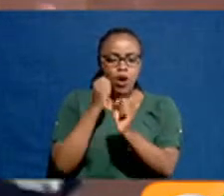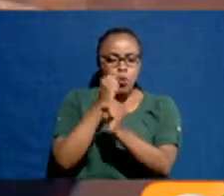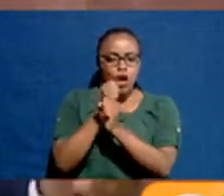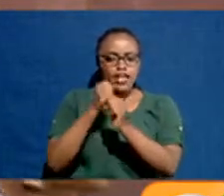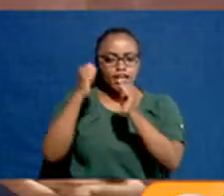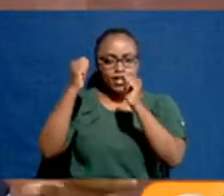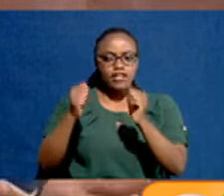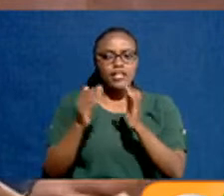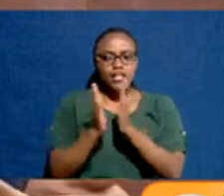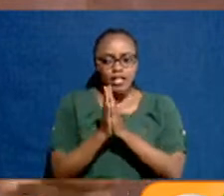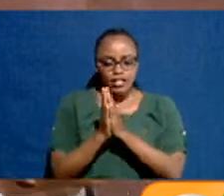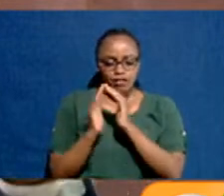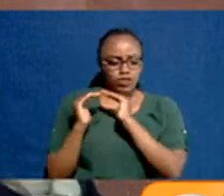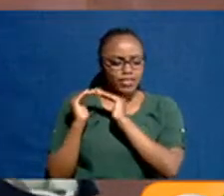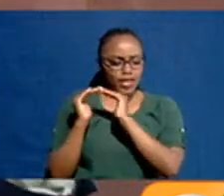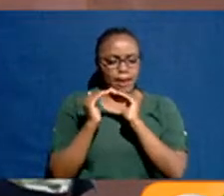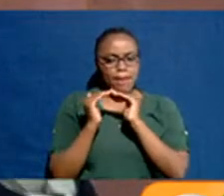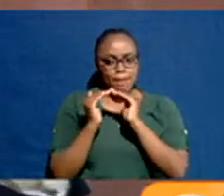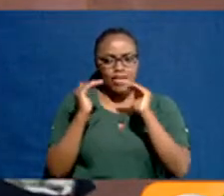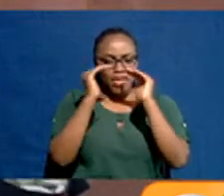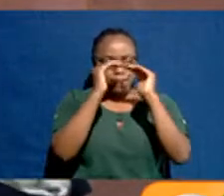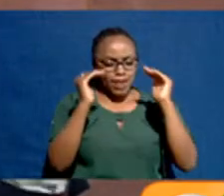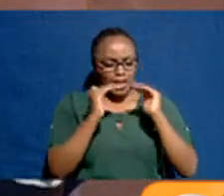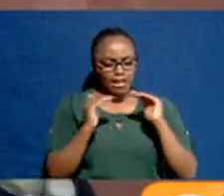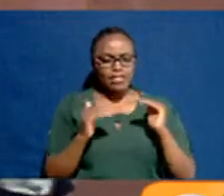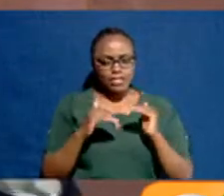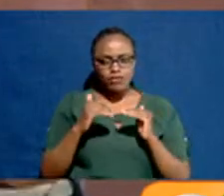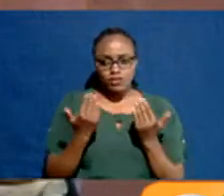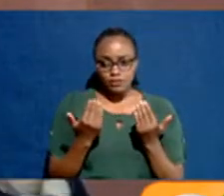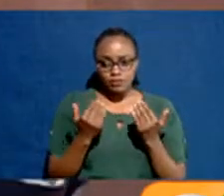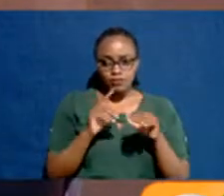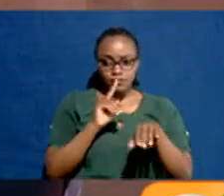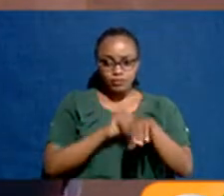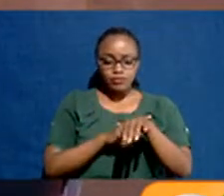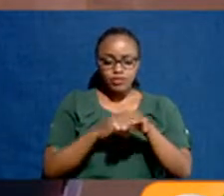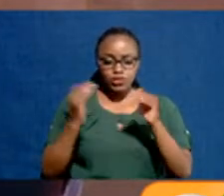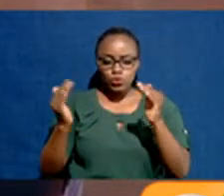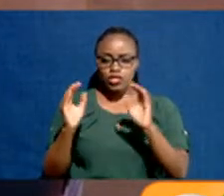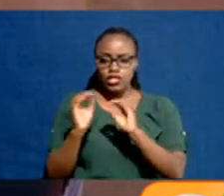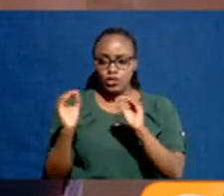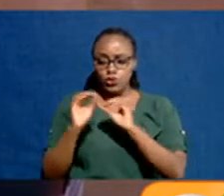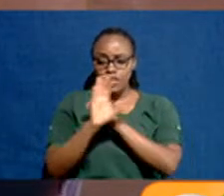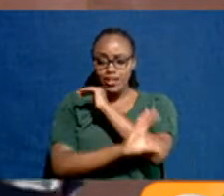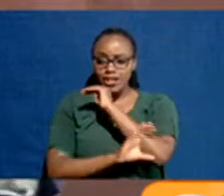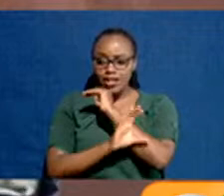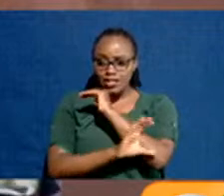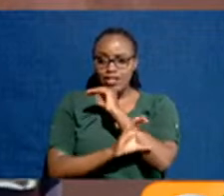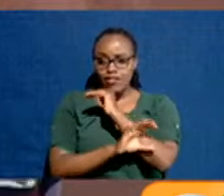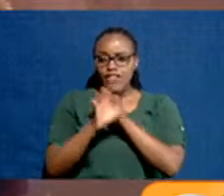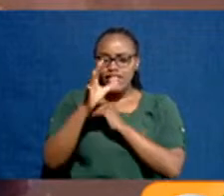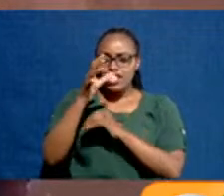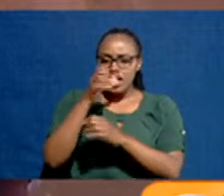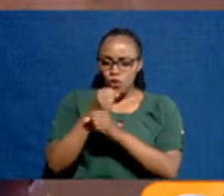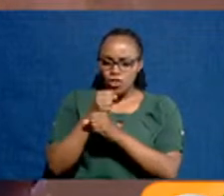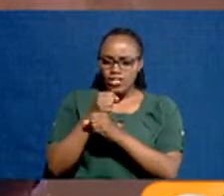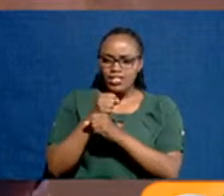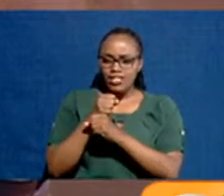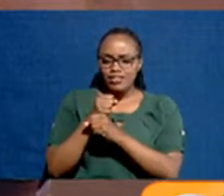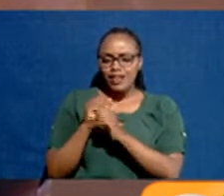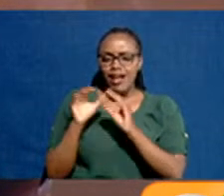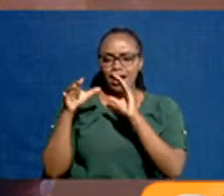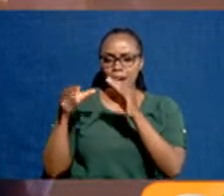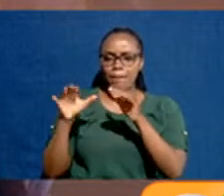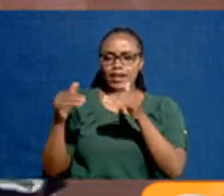yes, and meritocracy. Yes. I mean, when you describe the country as a shareholding company, figuratively you said,